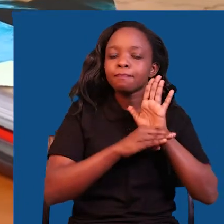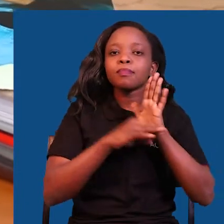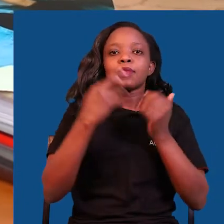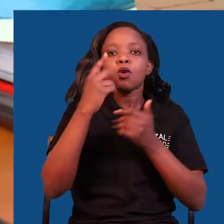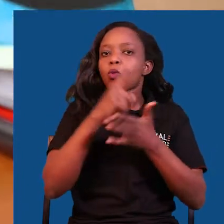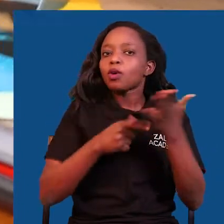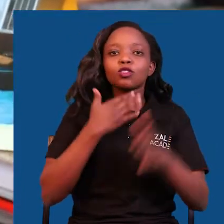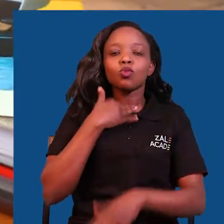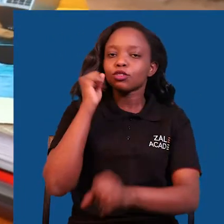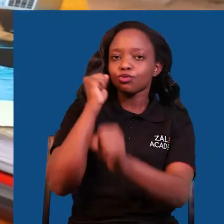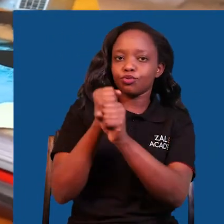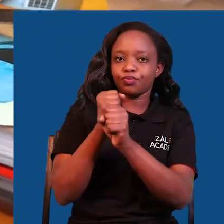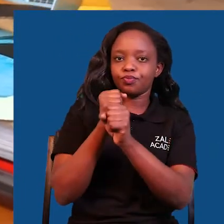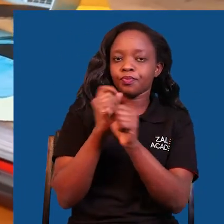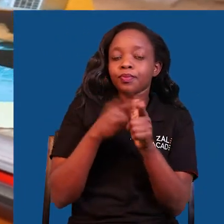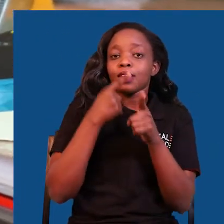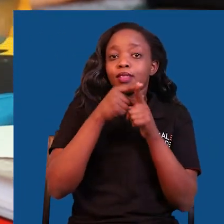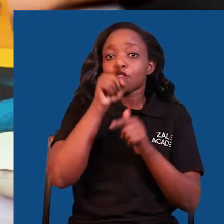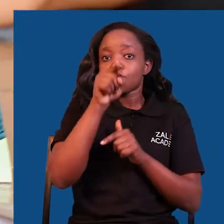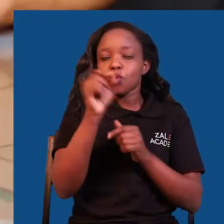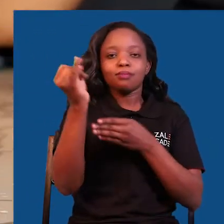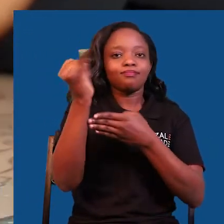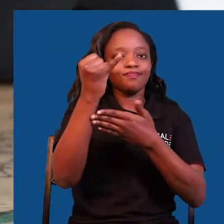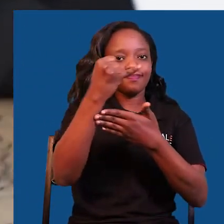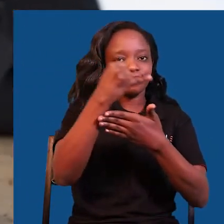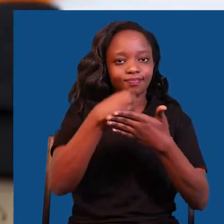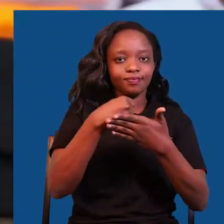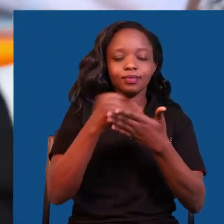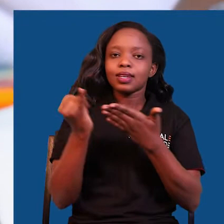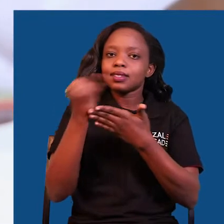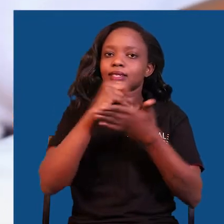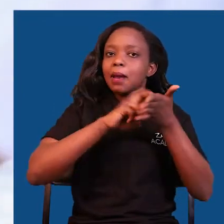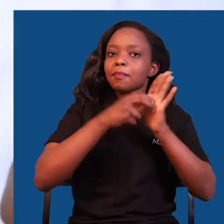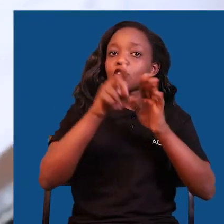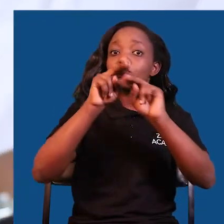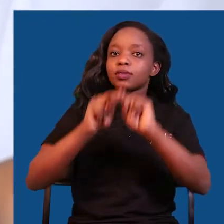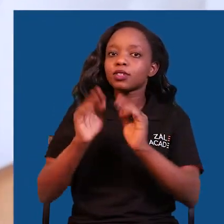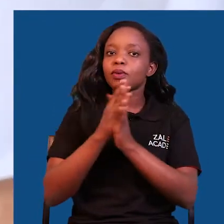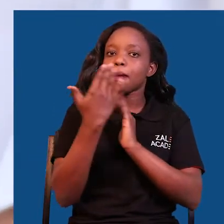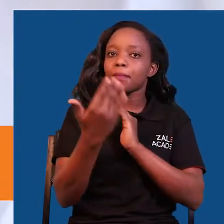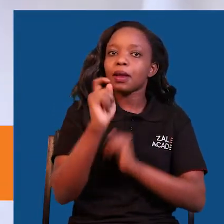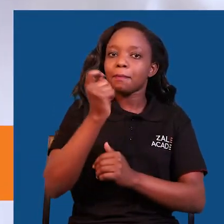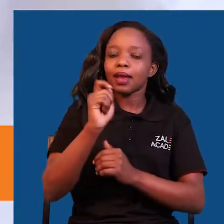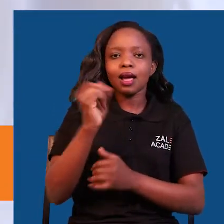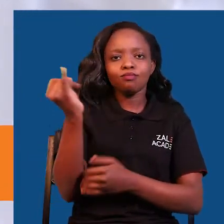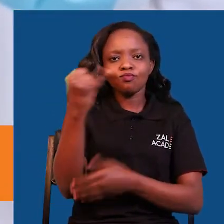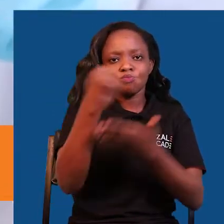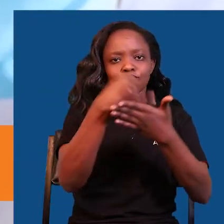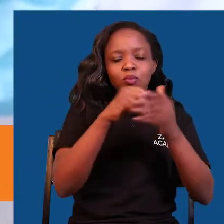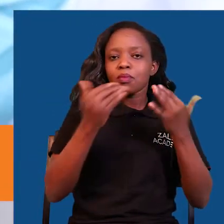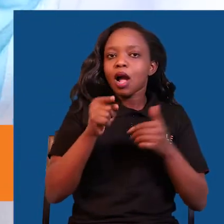take the orders? What do you want it to do? And then you design. Design means now you sit down with a pen and paper and you